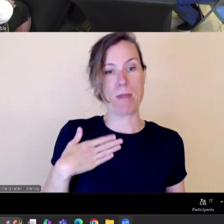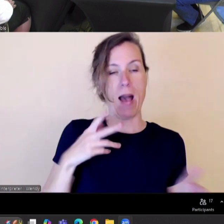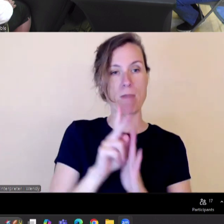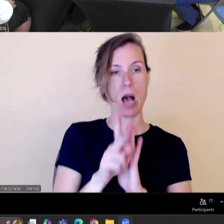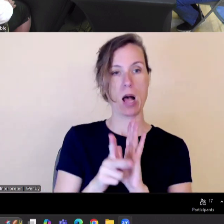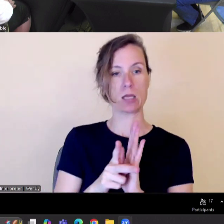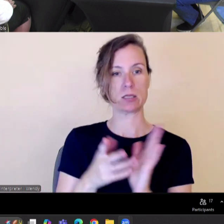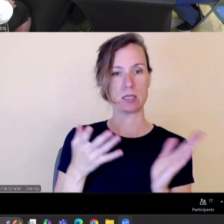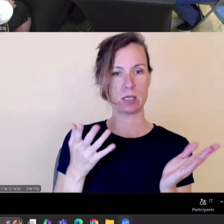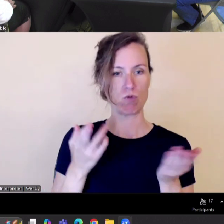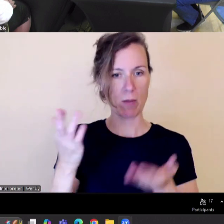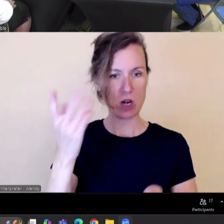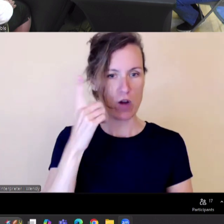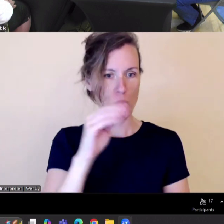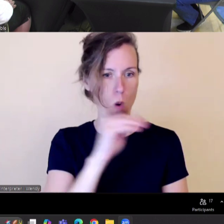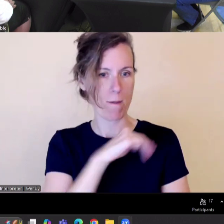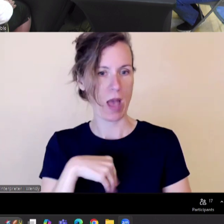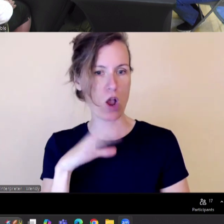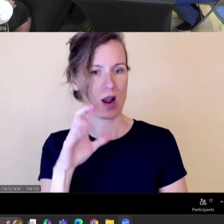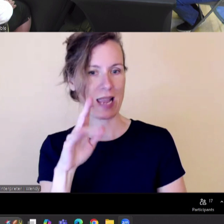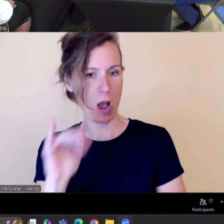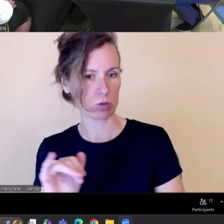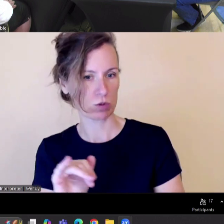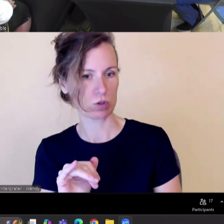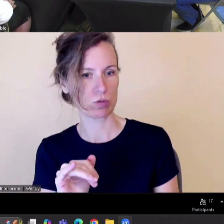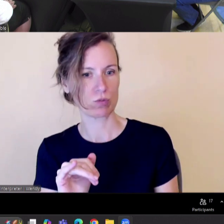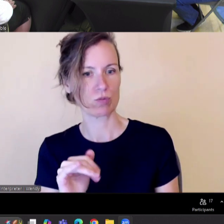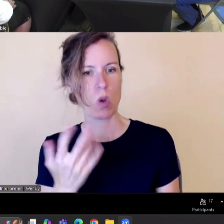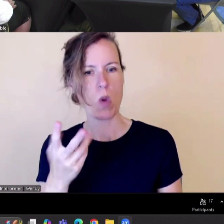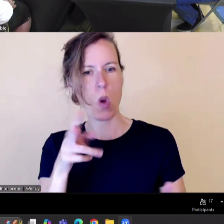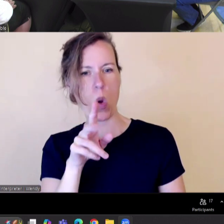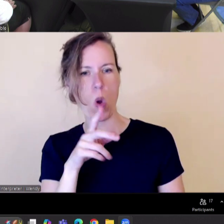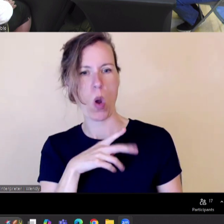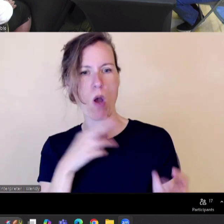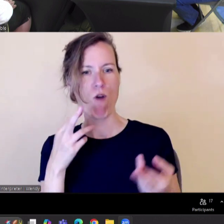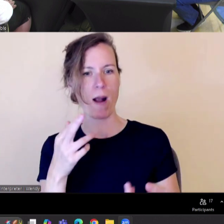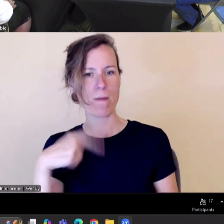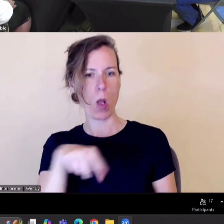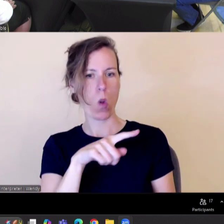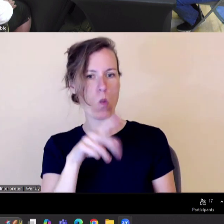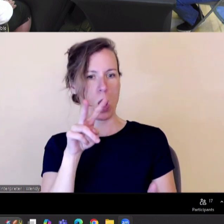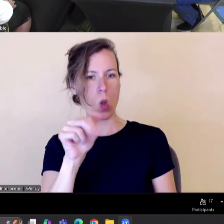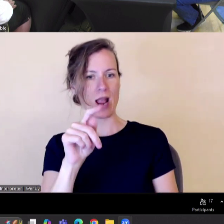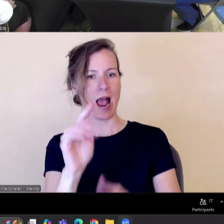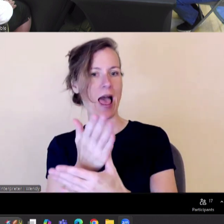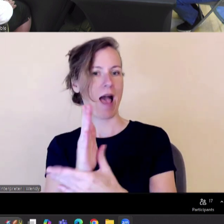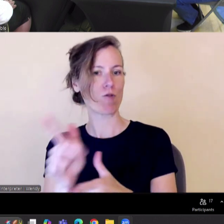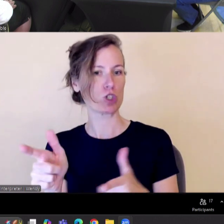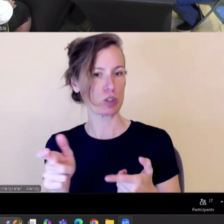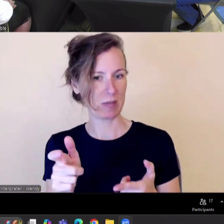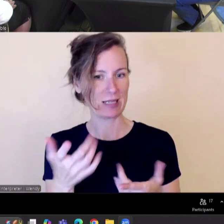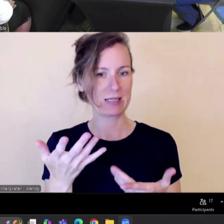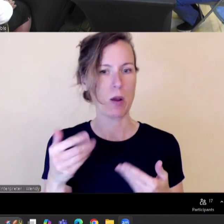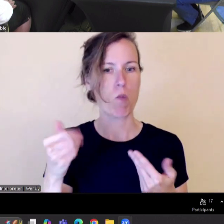you can make an informed decision before we move forward with actual